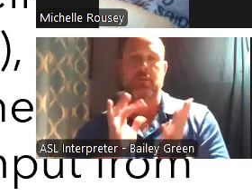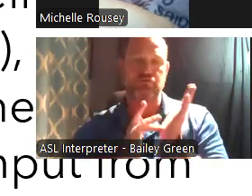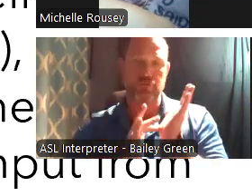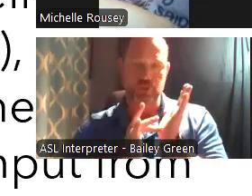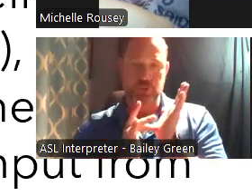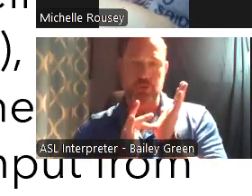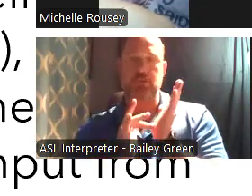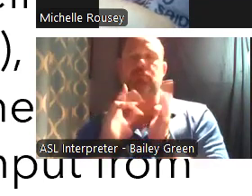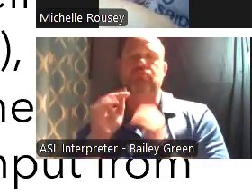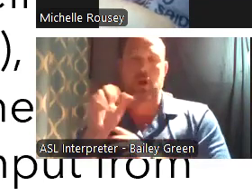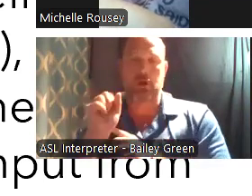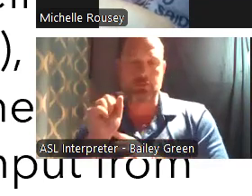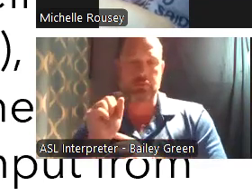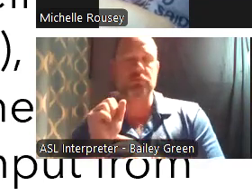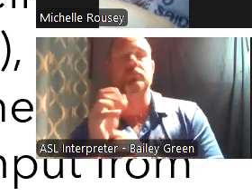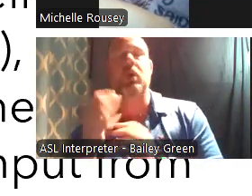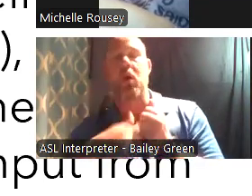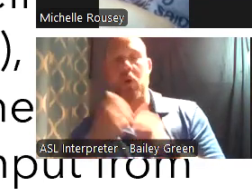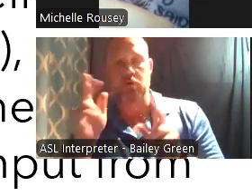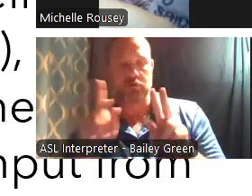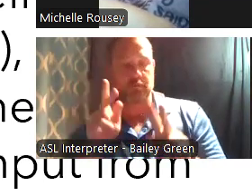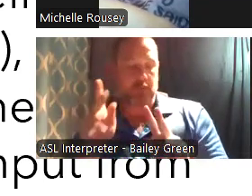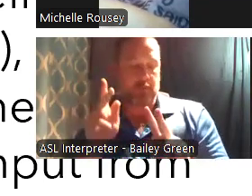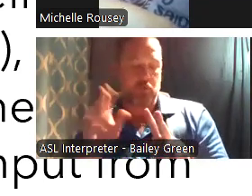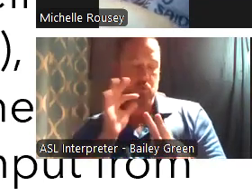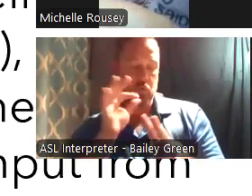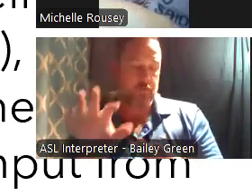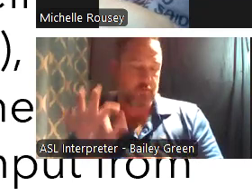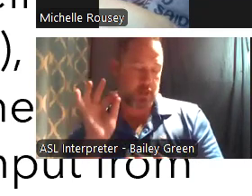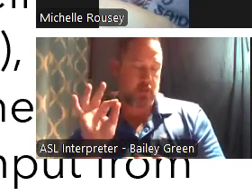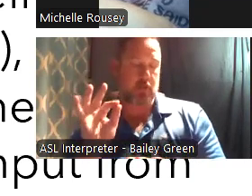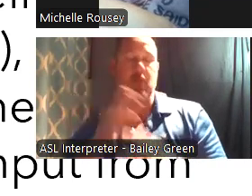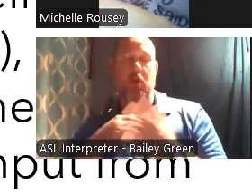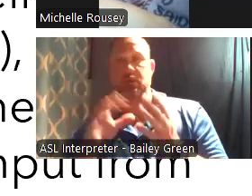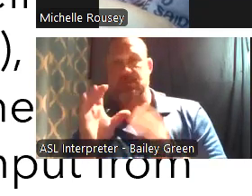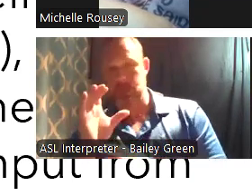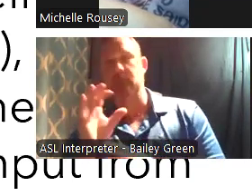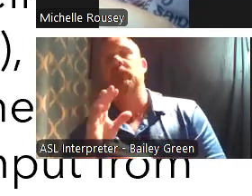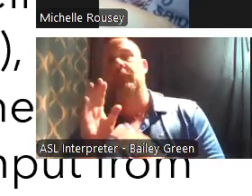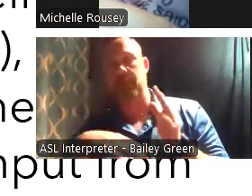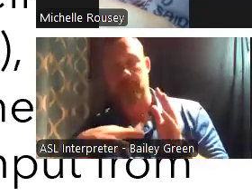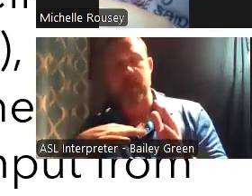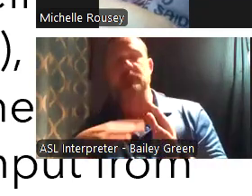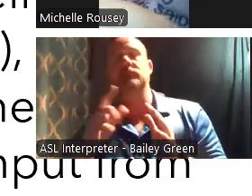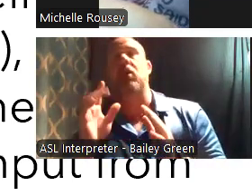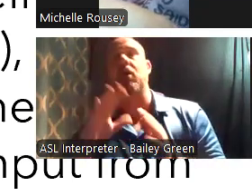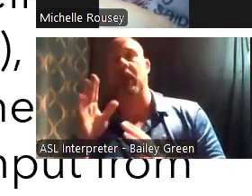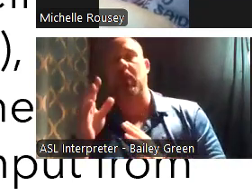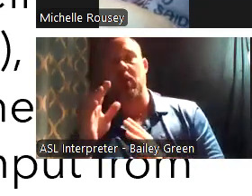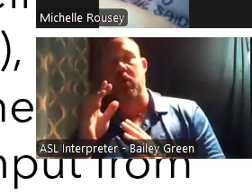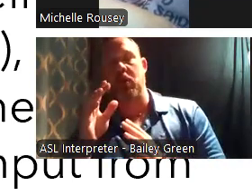drug, most of the people that pick Part C pick a Part C based on the